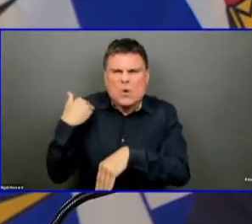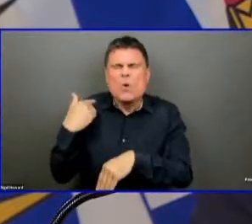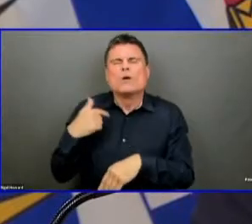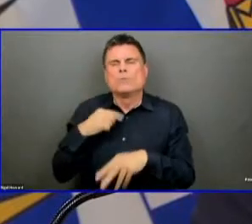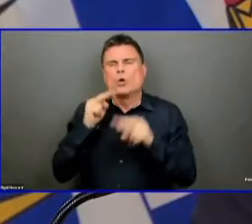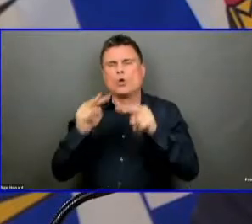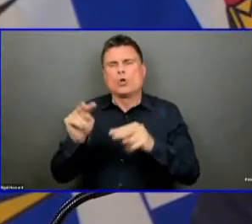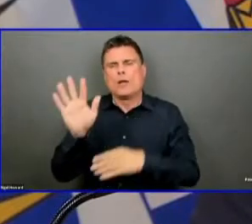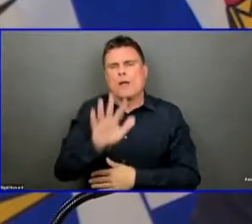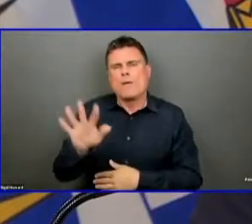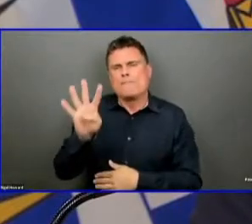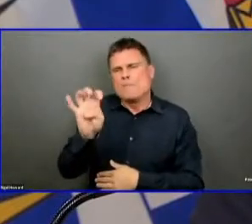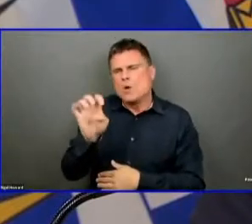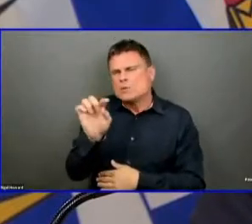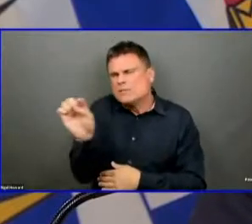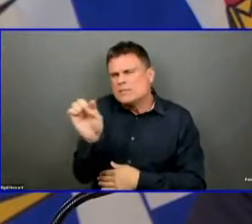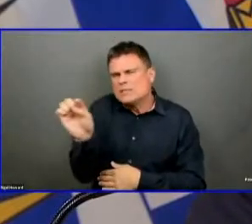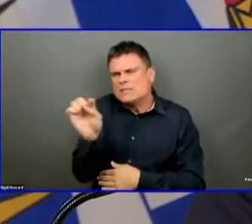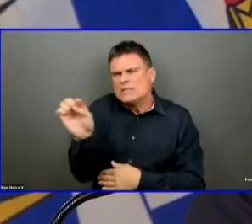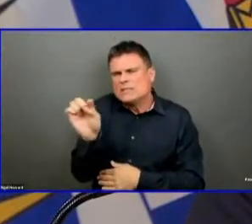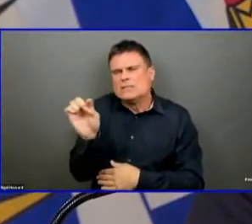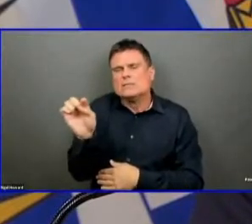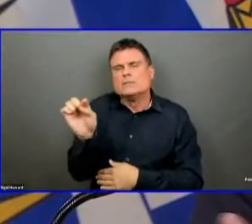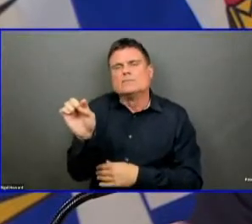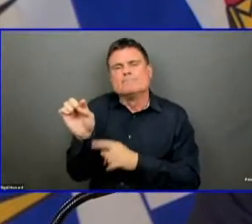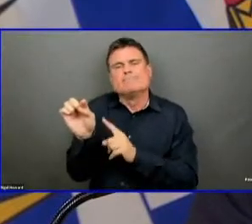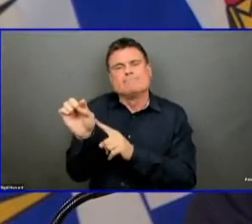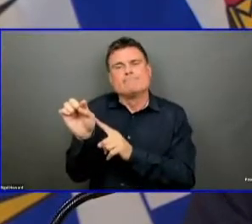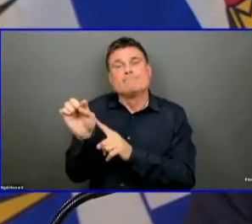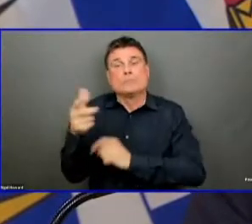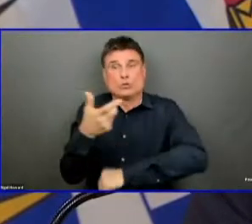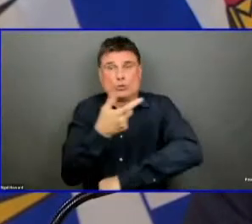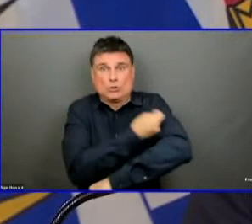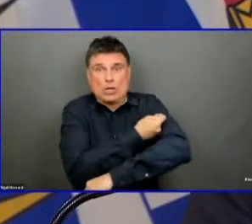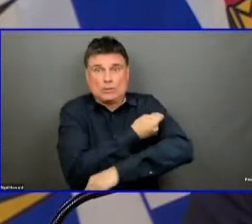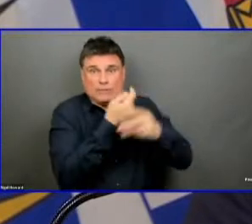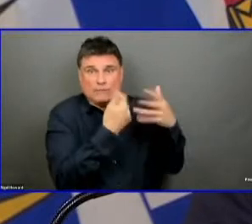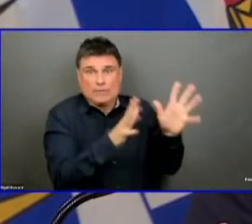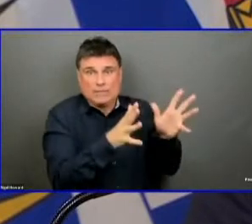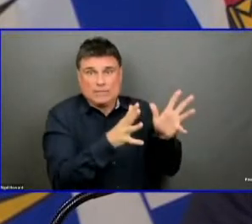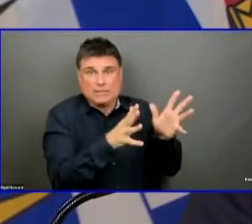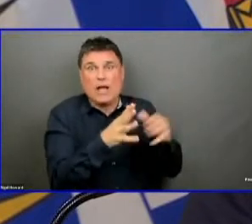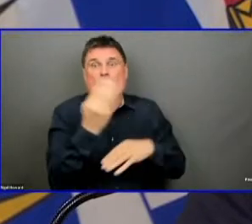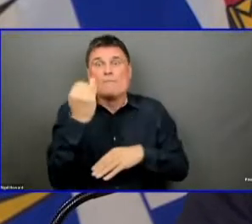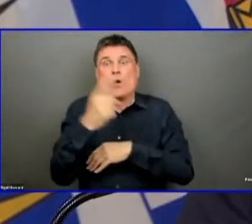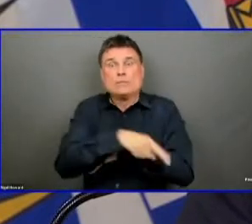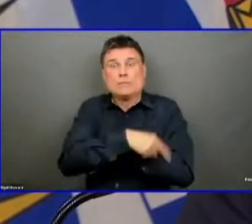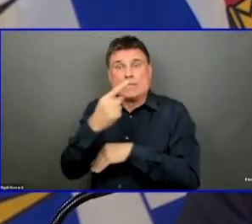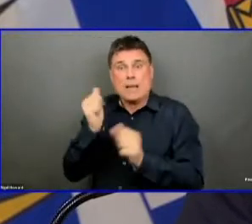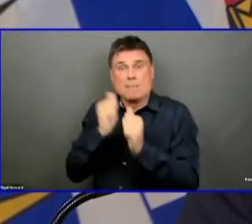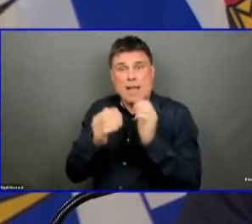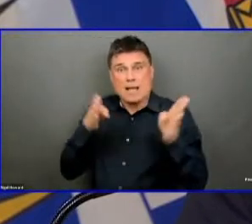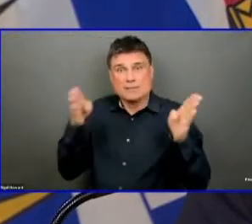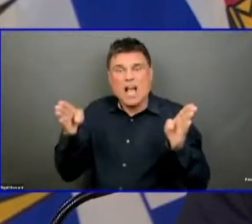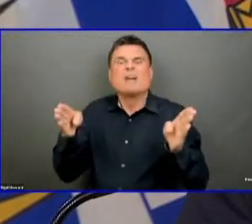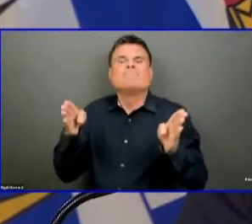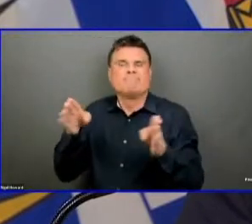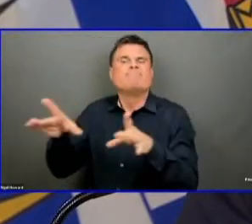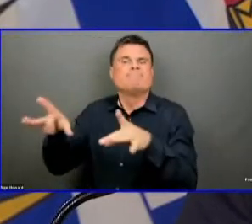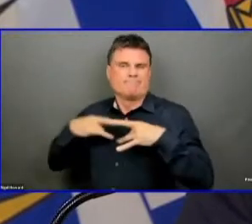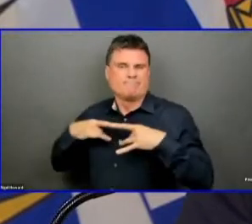who were 14 days post-dose 1 who developed COVID. So that is